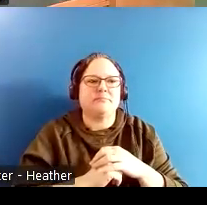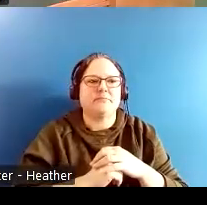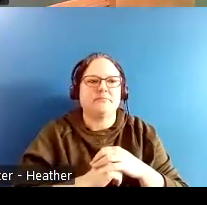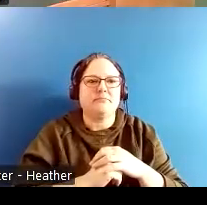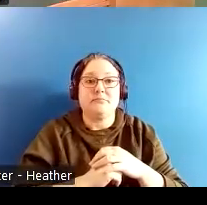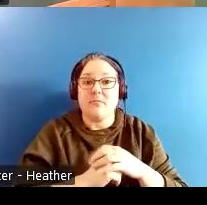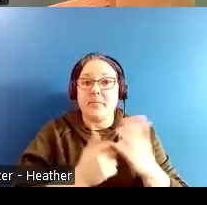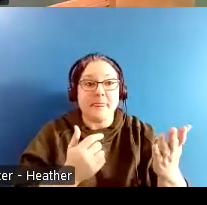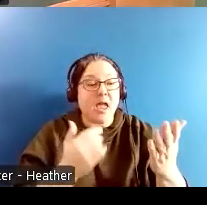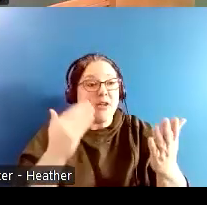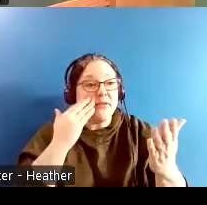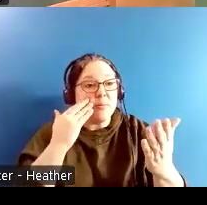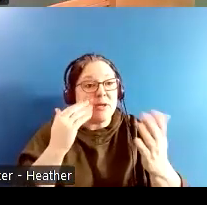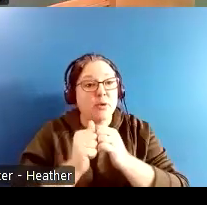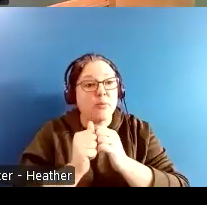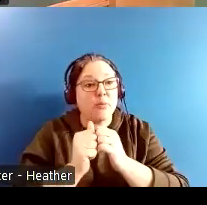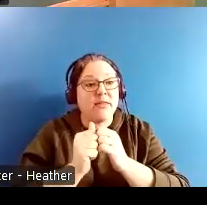Is anyone familiar with the hype cycle?